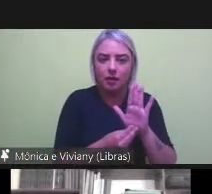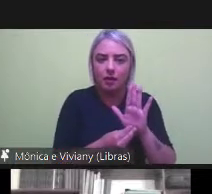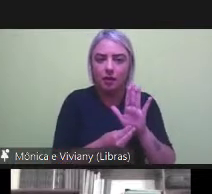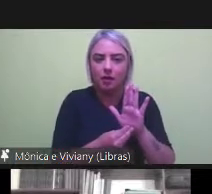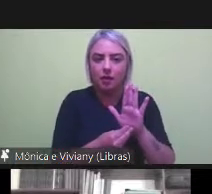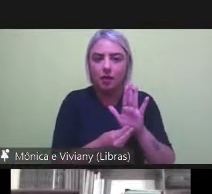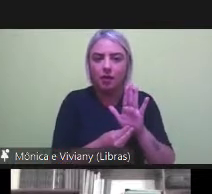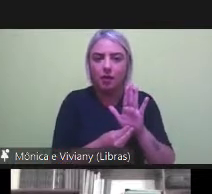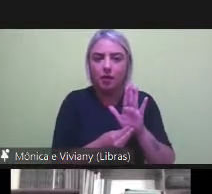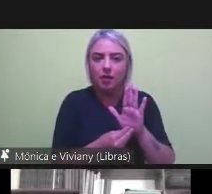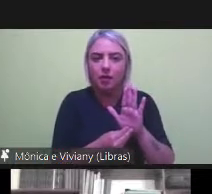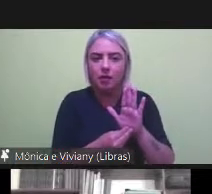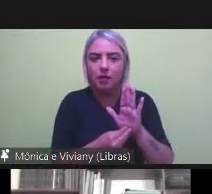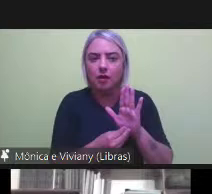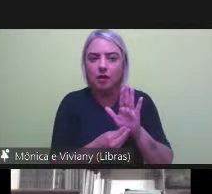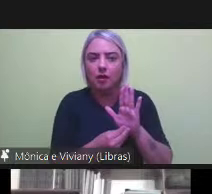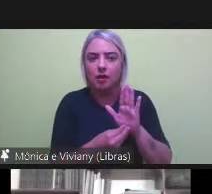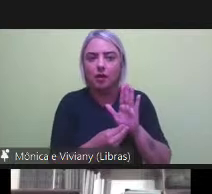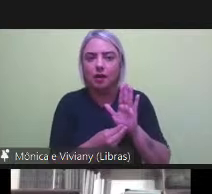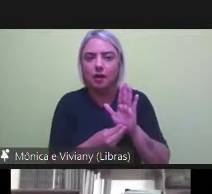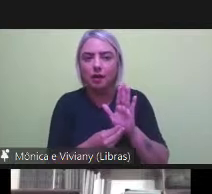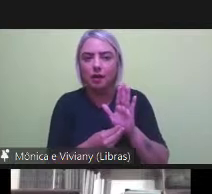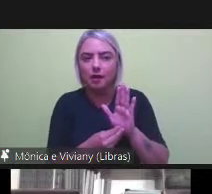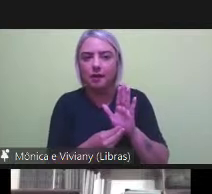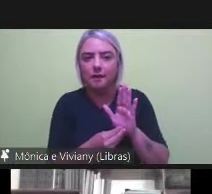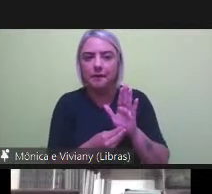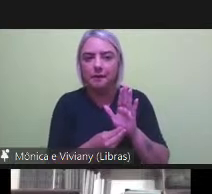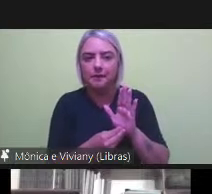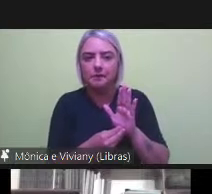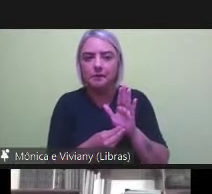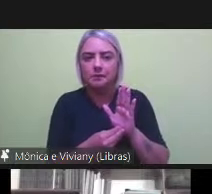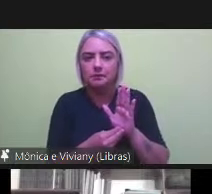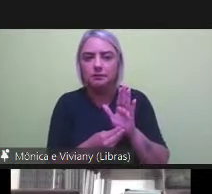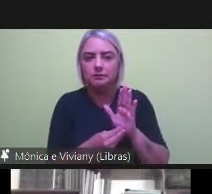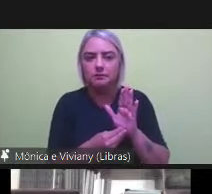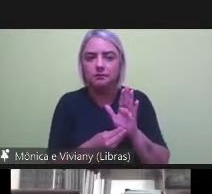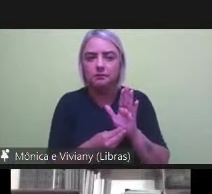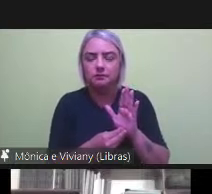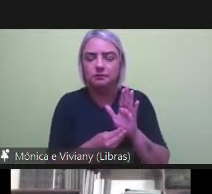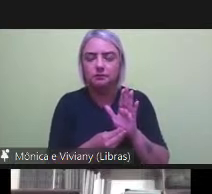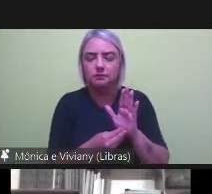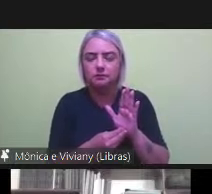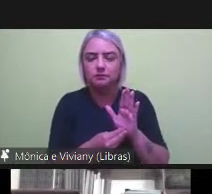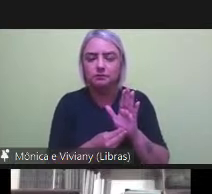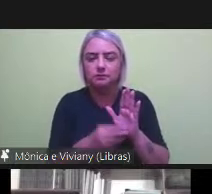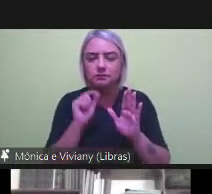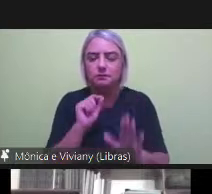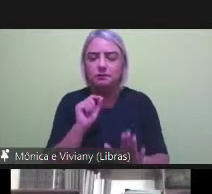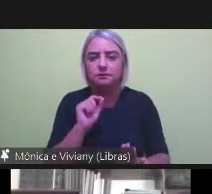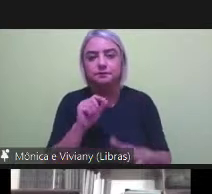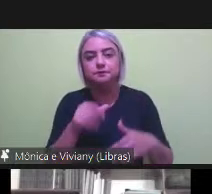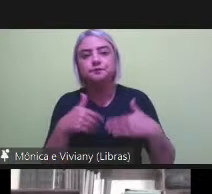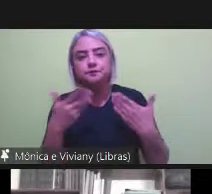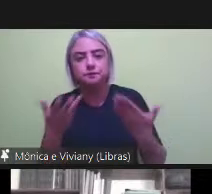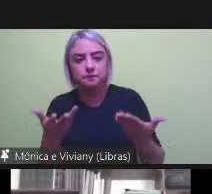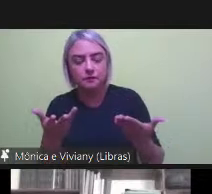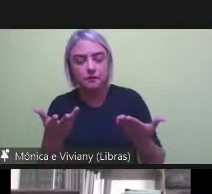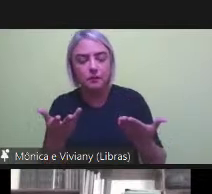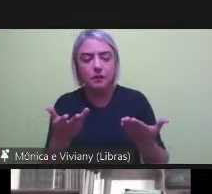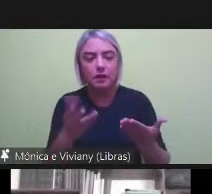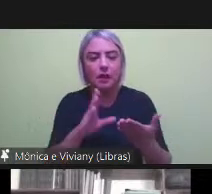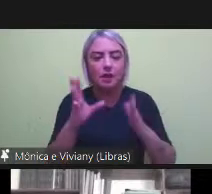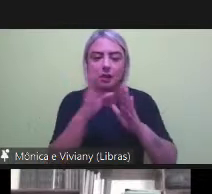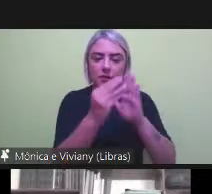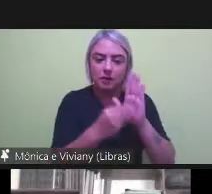Dr. Monserrat, you have 5 minutes. Thank you. And one model was,